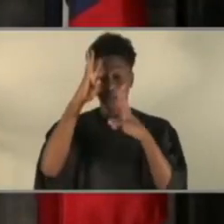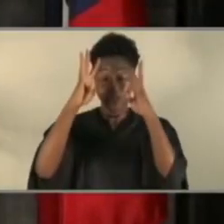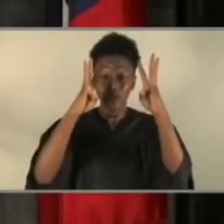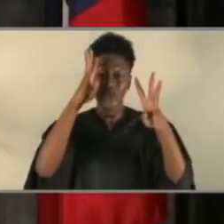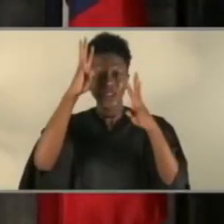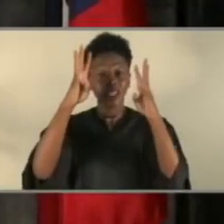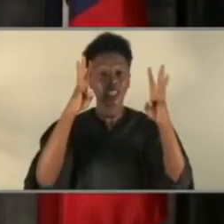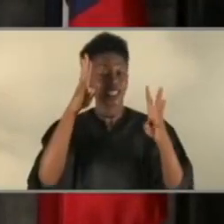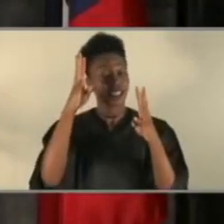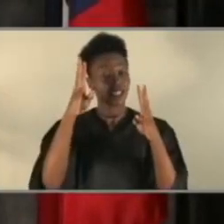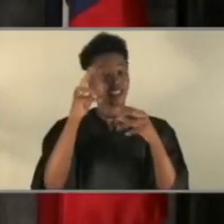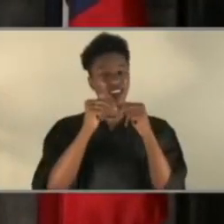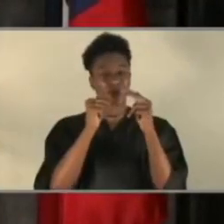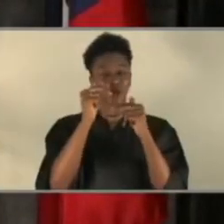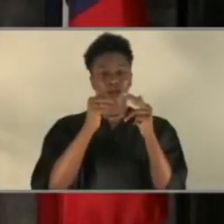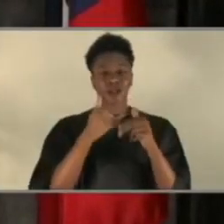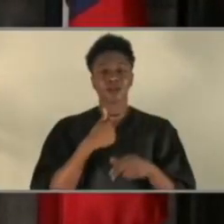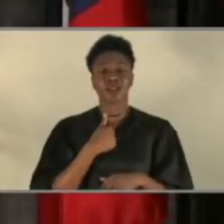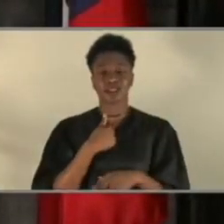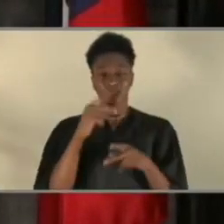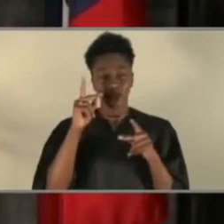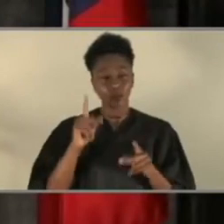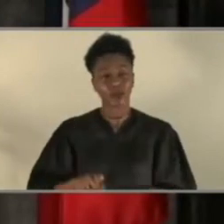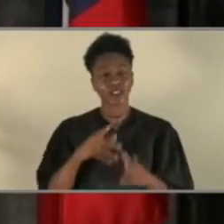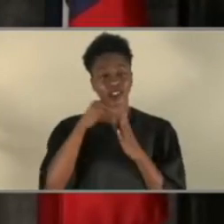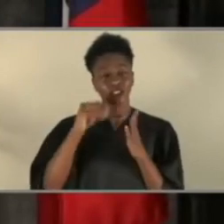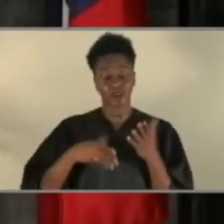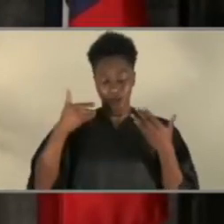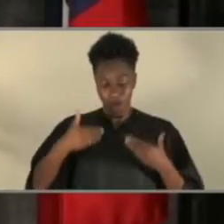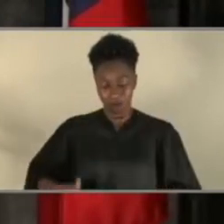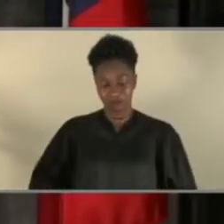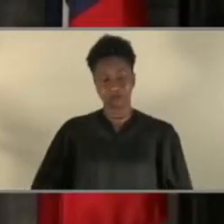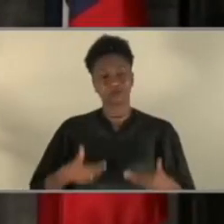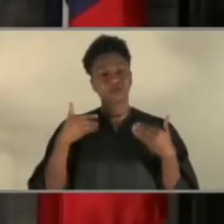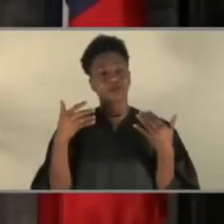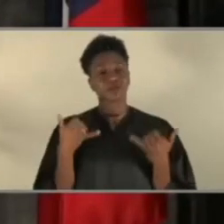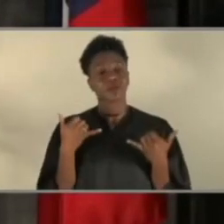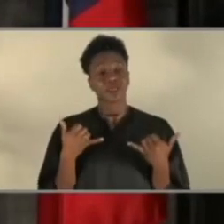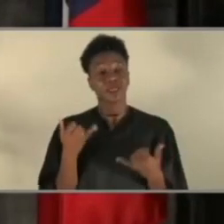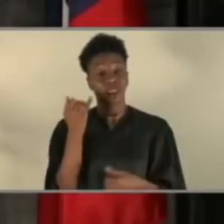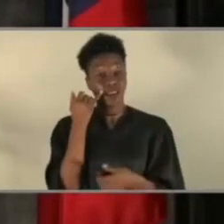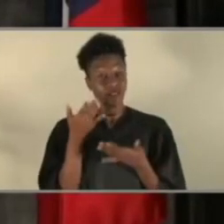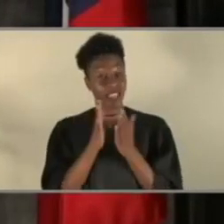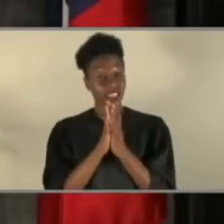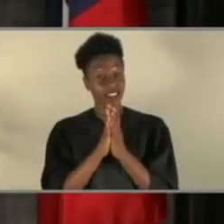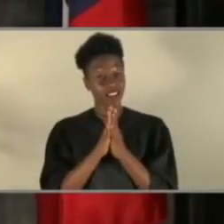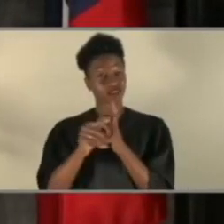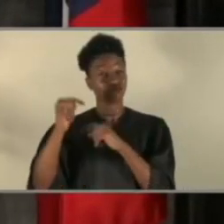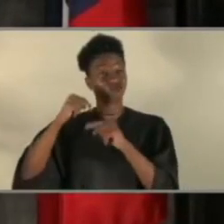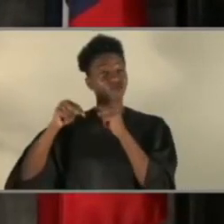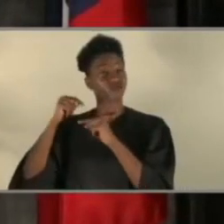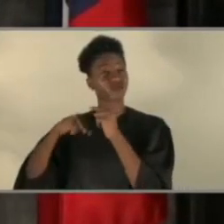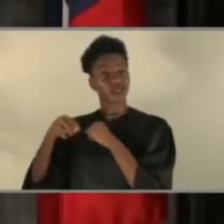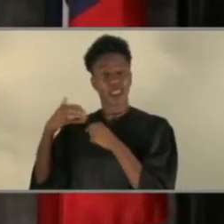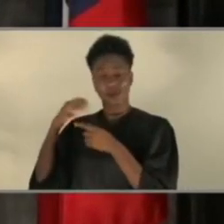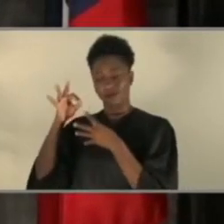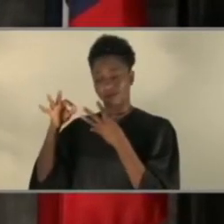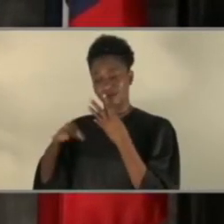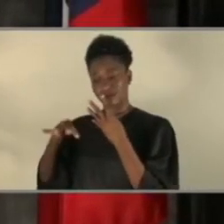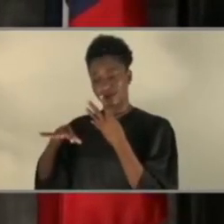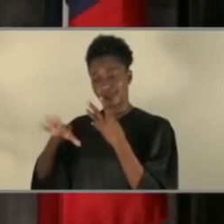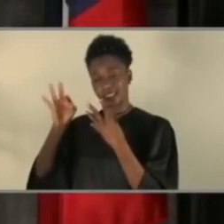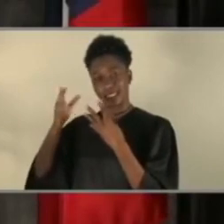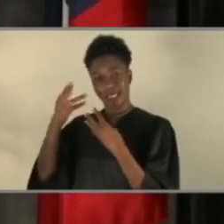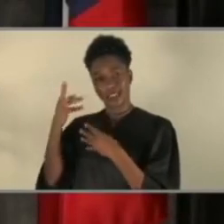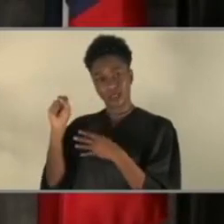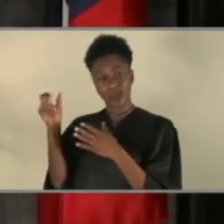and building me into the student and person I am today. If I was asked to go back in time and have the option to select a